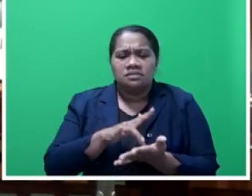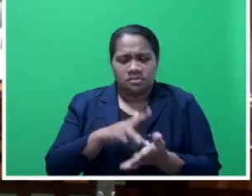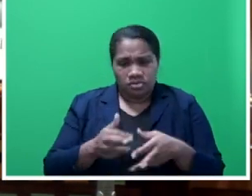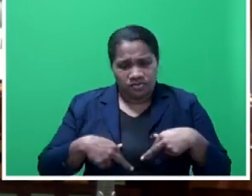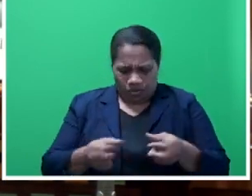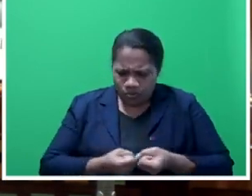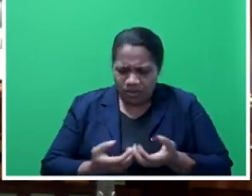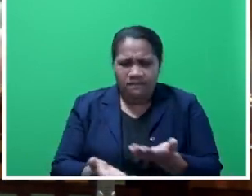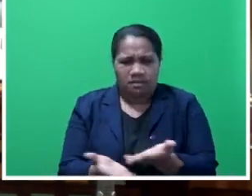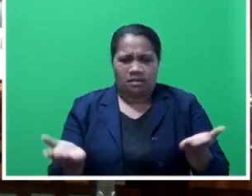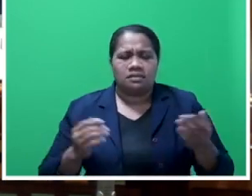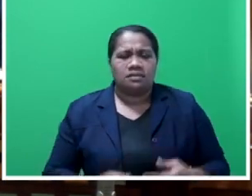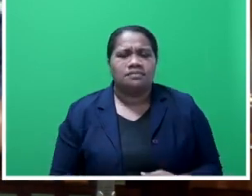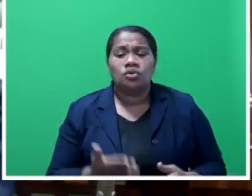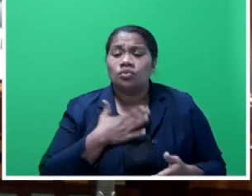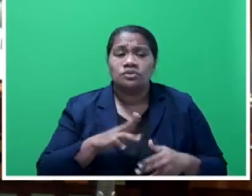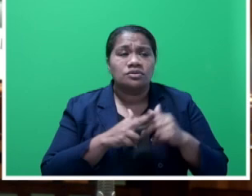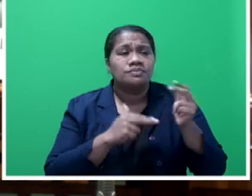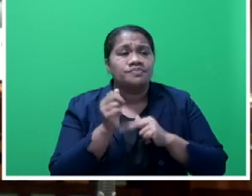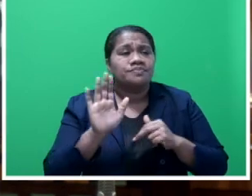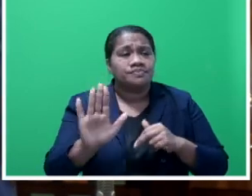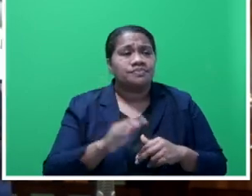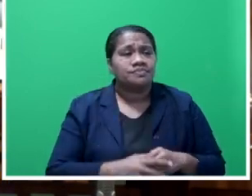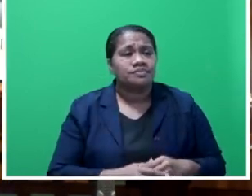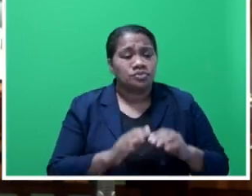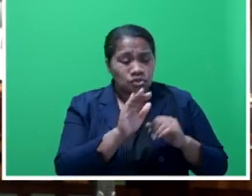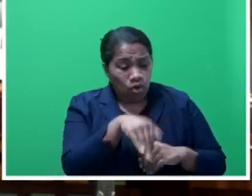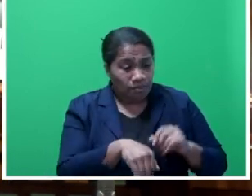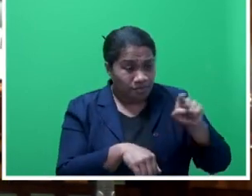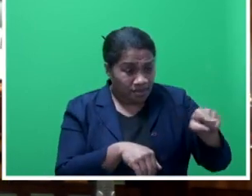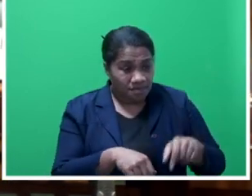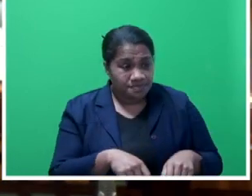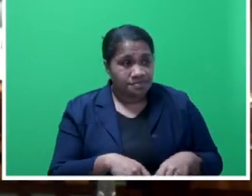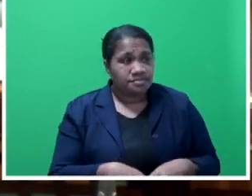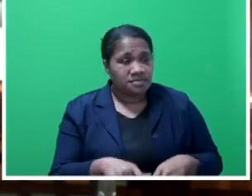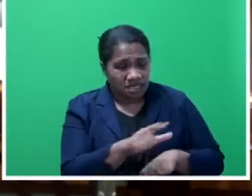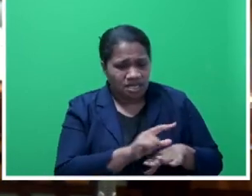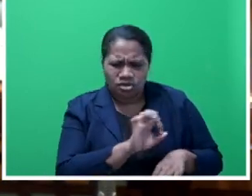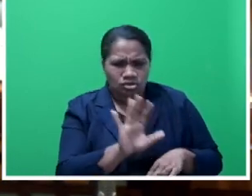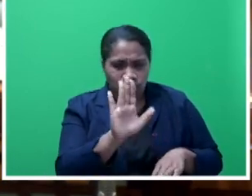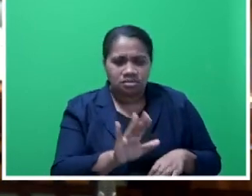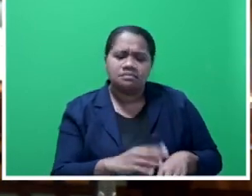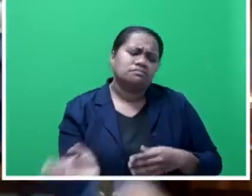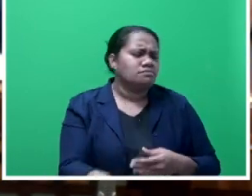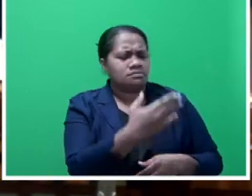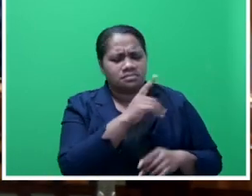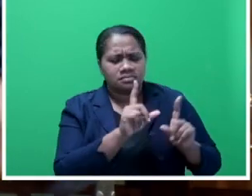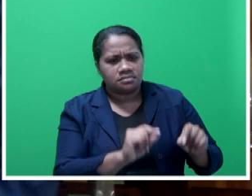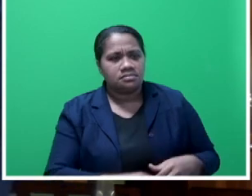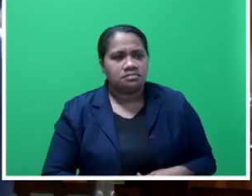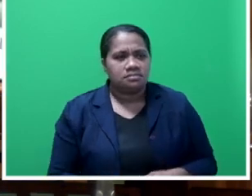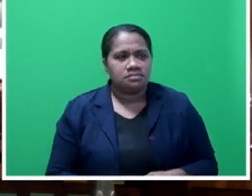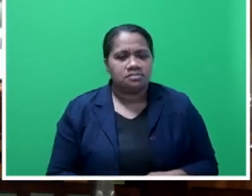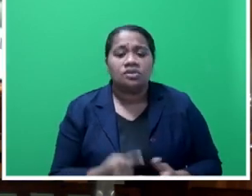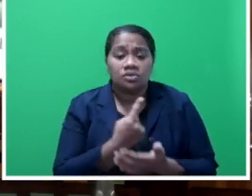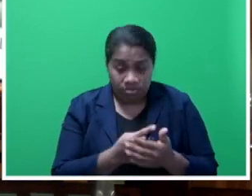you. You want to build your home there on land that's not yours? Go for it. As long as you vote for